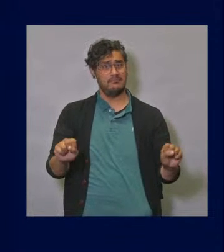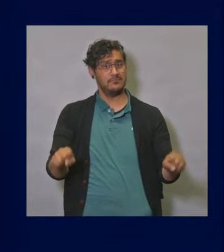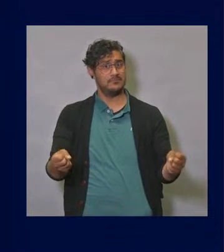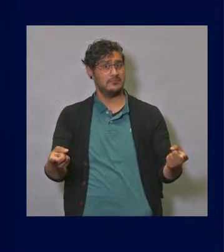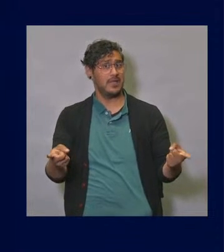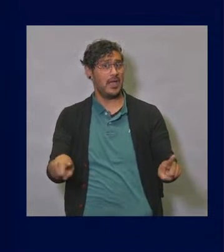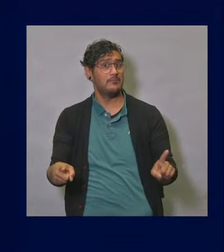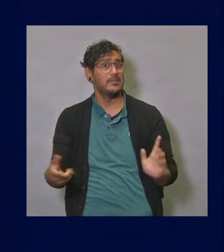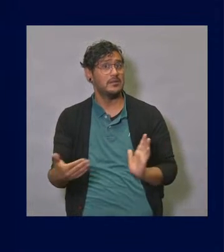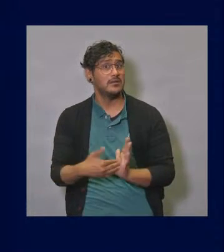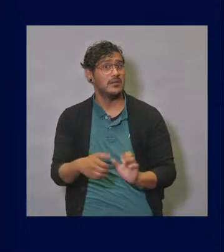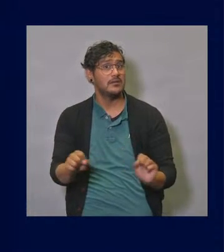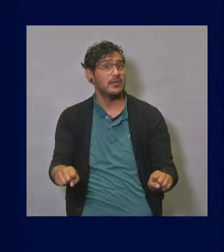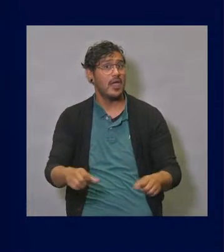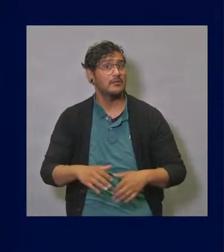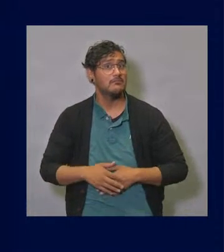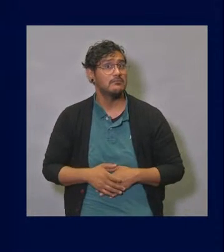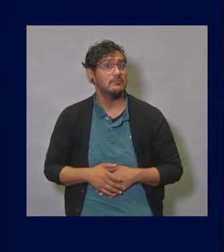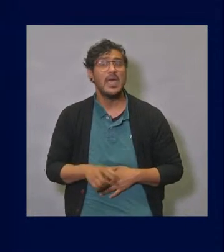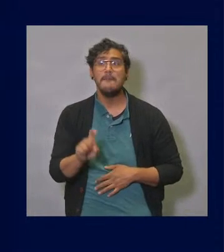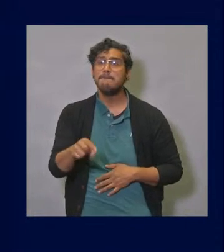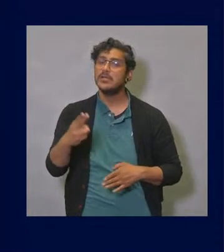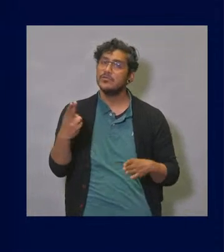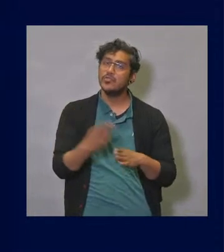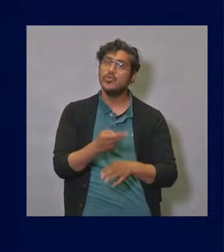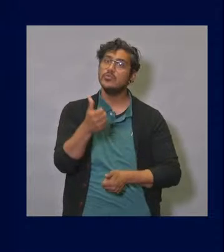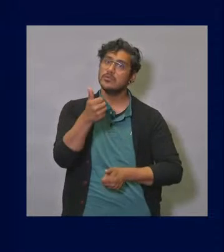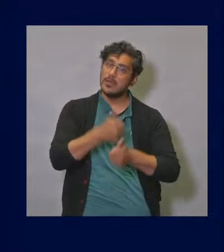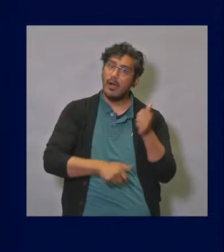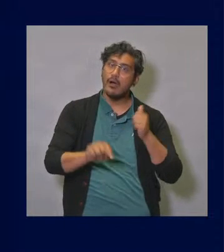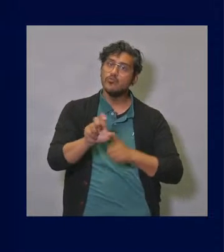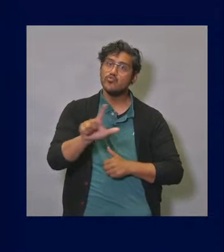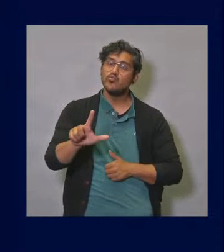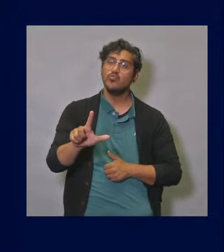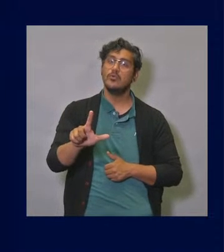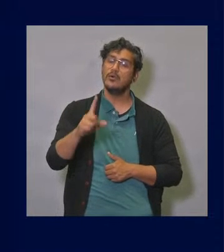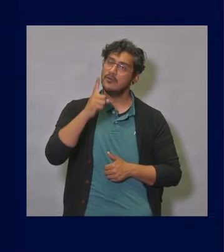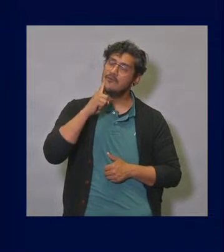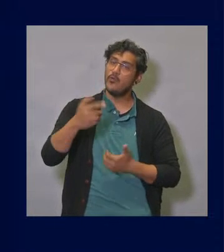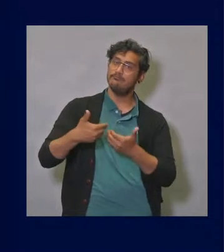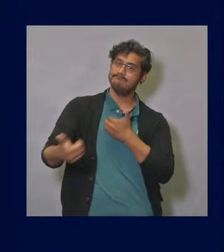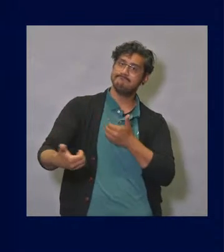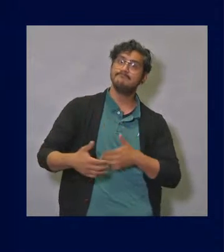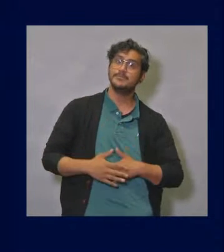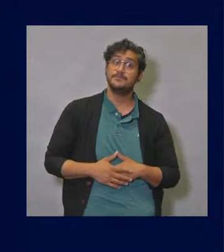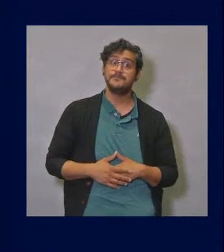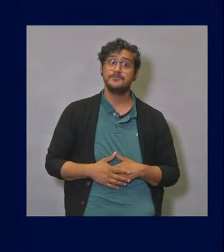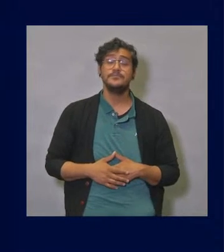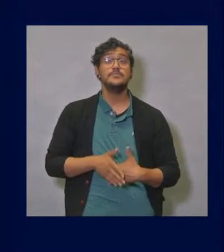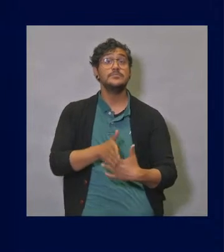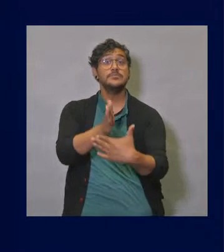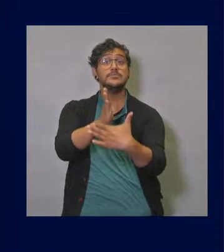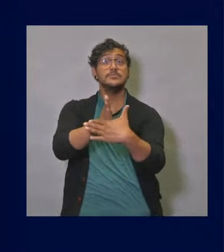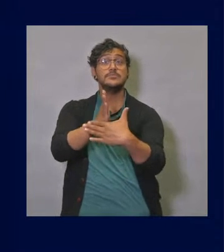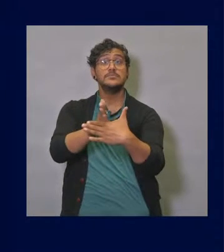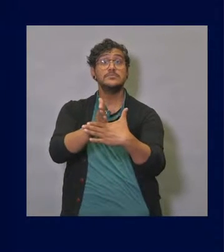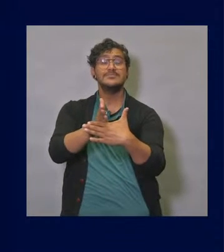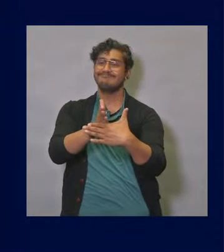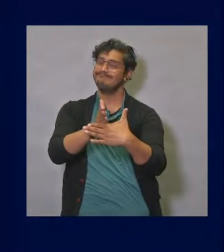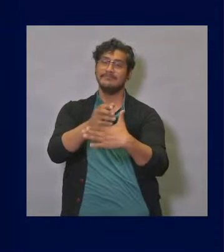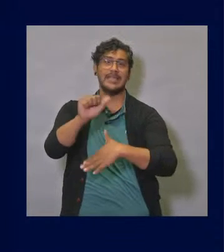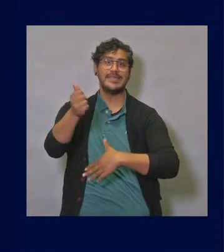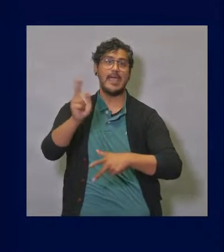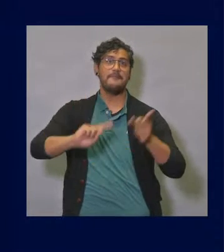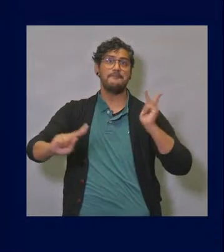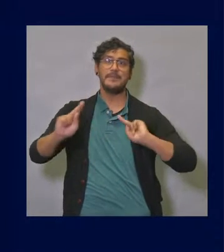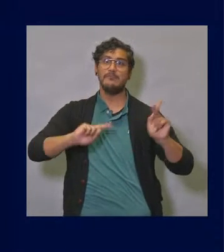situation again. We must use every tool we have to prevent this from happening. On average, we're still losing 10 of our